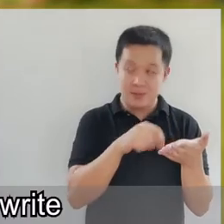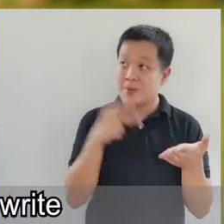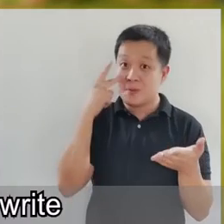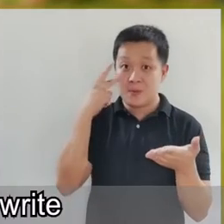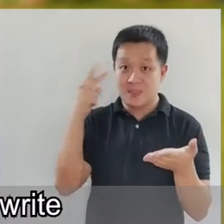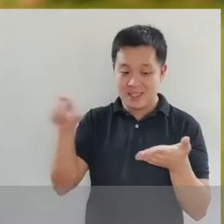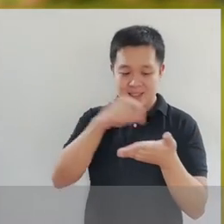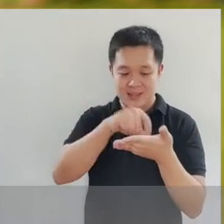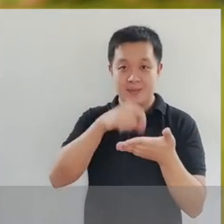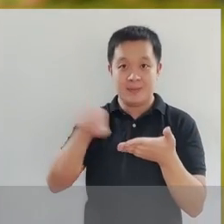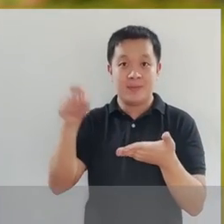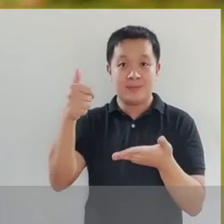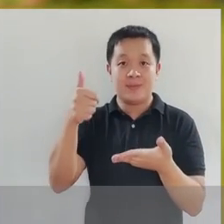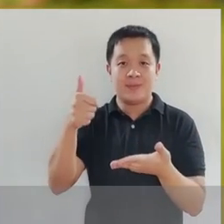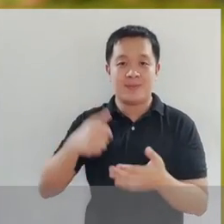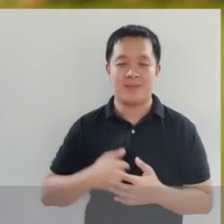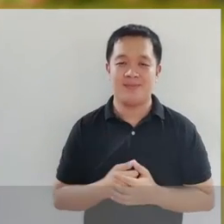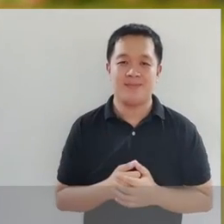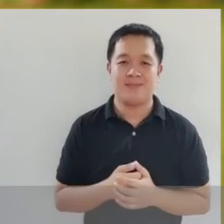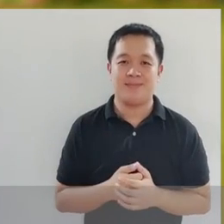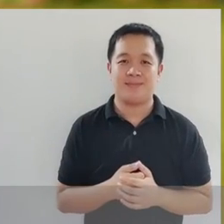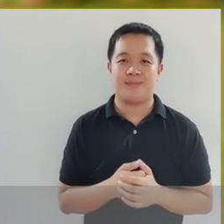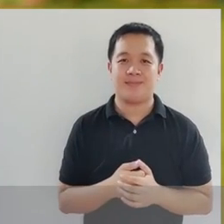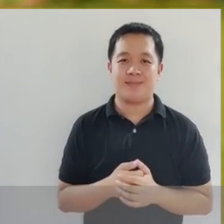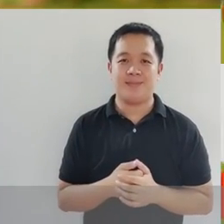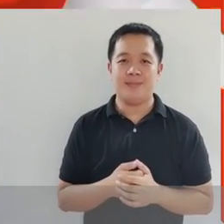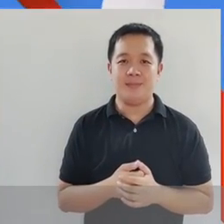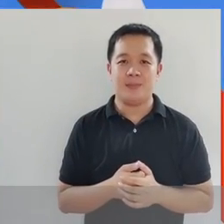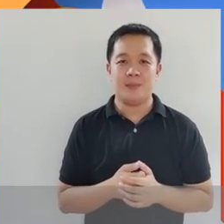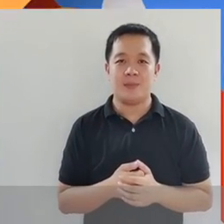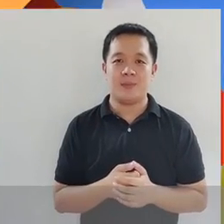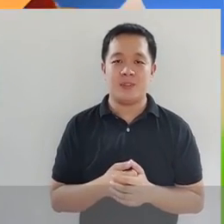were able to write all the words with consonant digraphs.